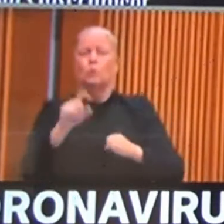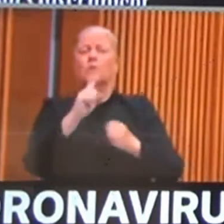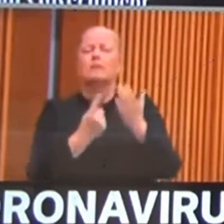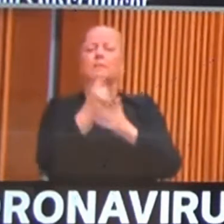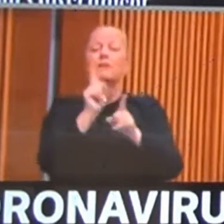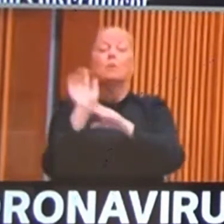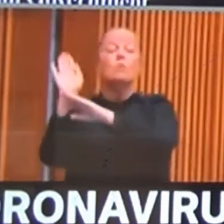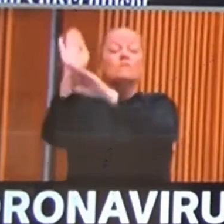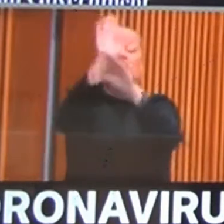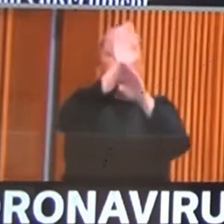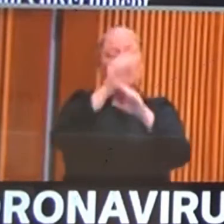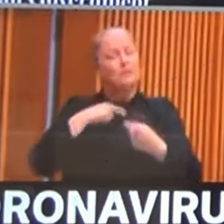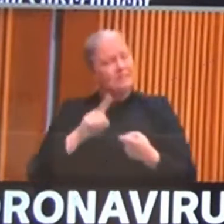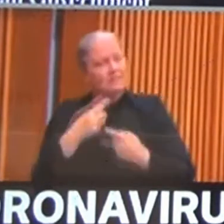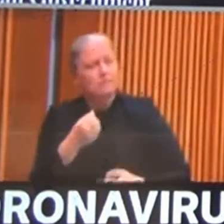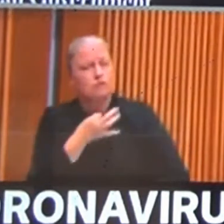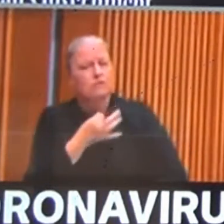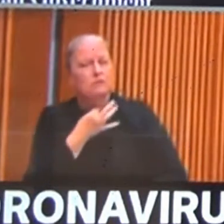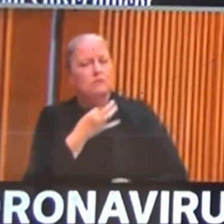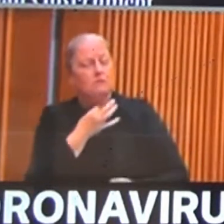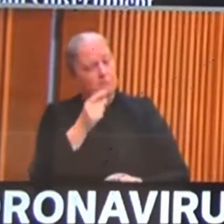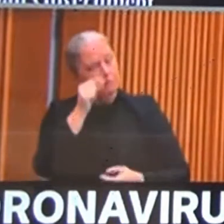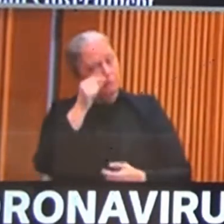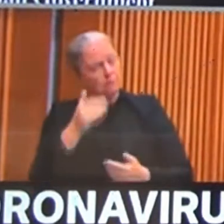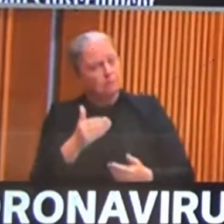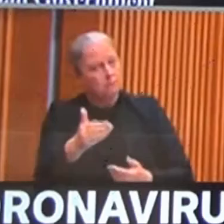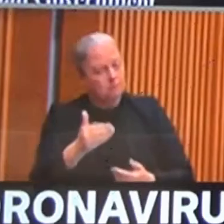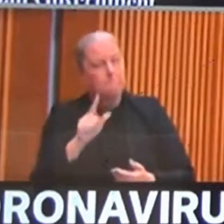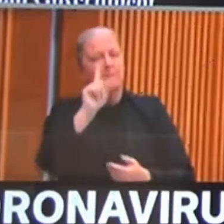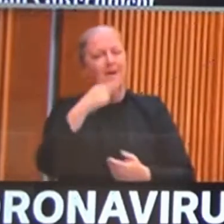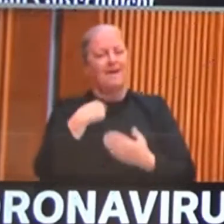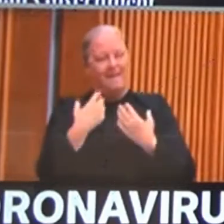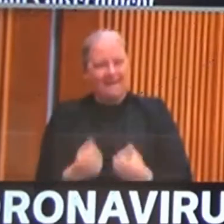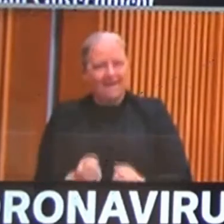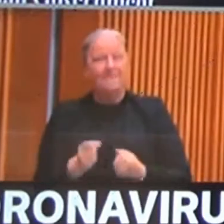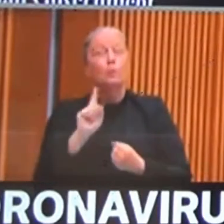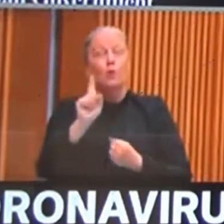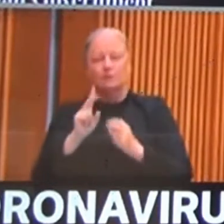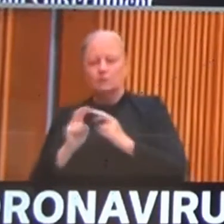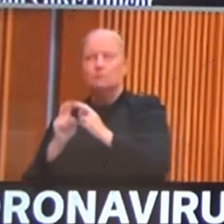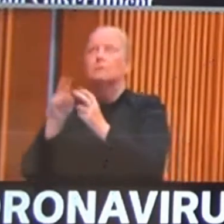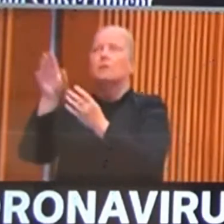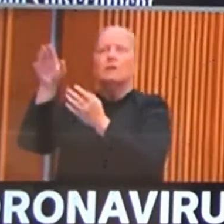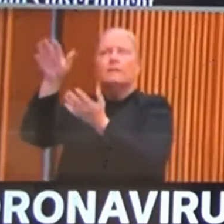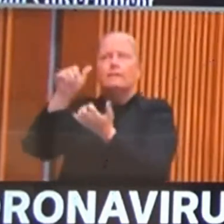significant risk, and so now that we have increasing data in Australia, that's going to be put into the model, and everything that we have we'll